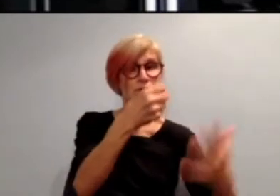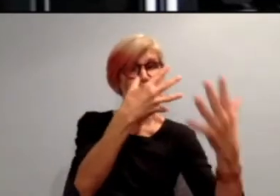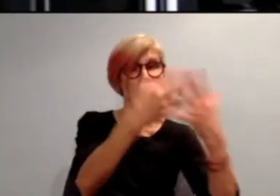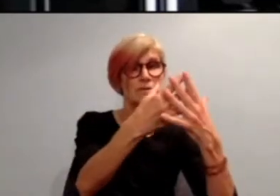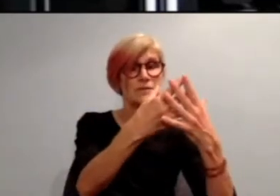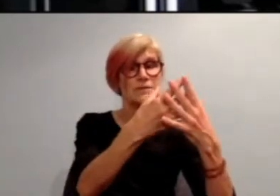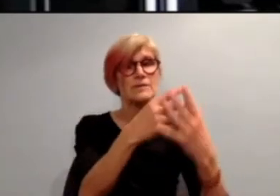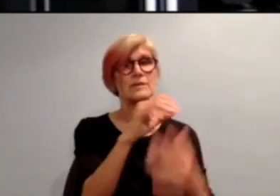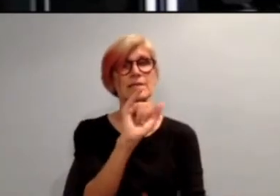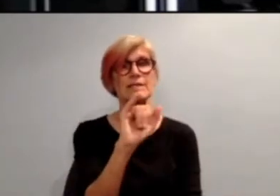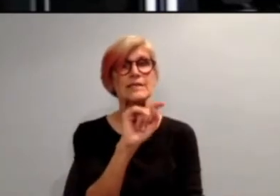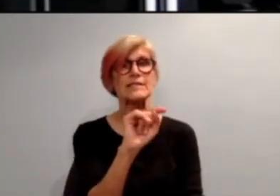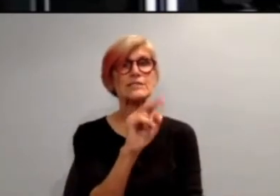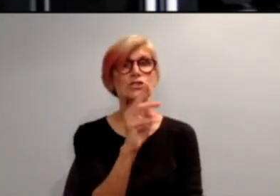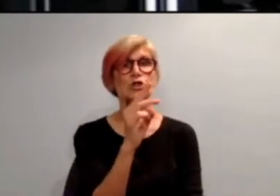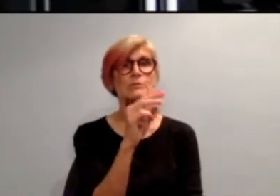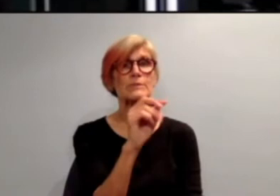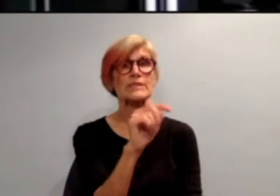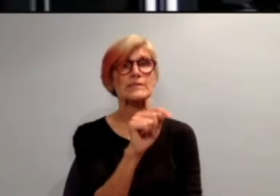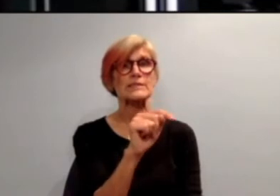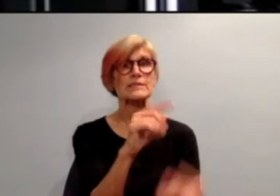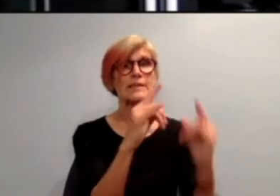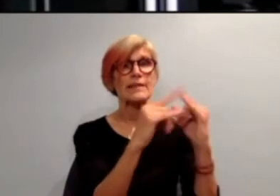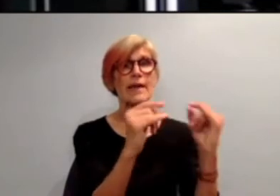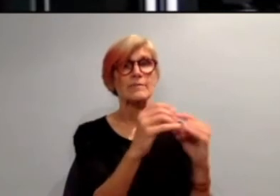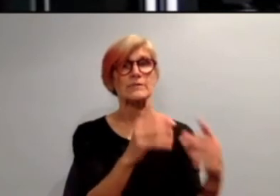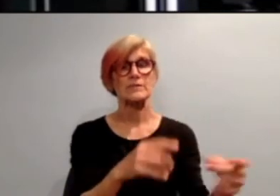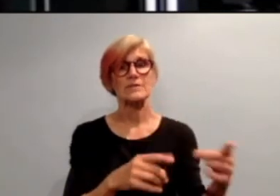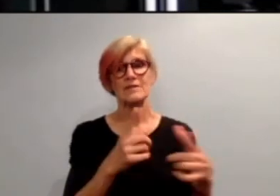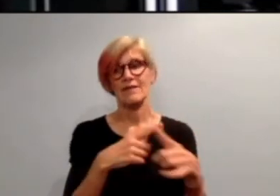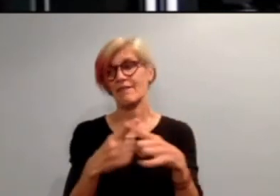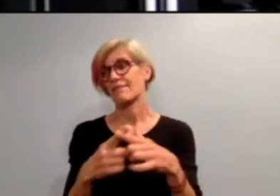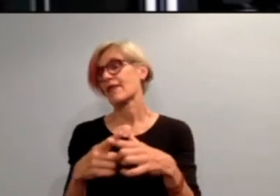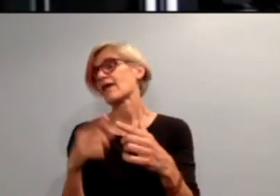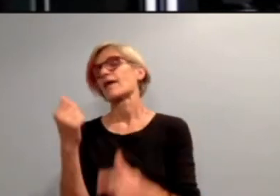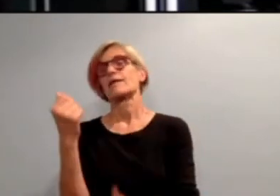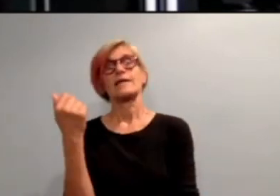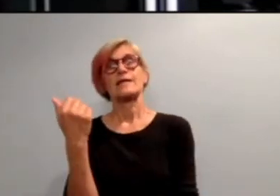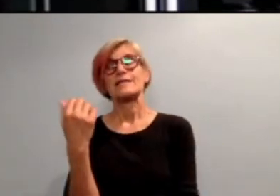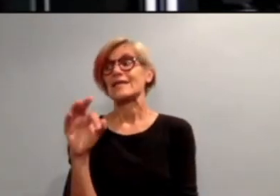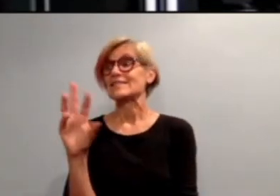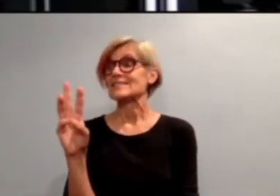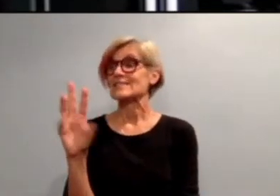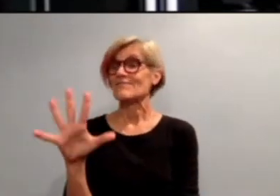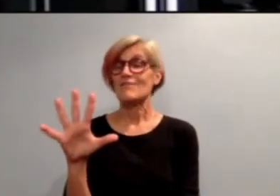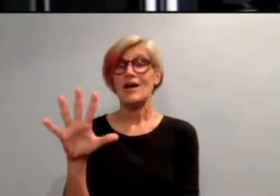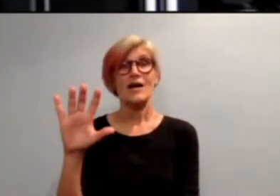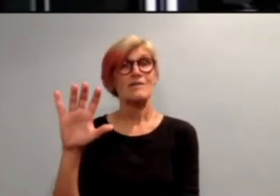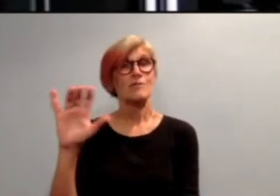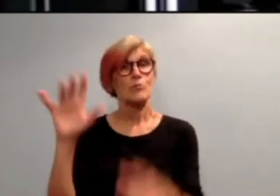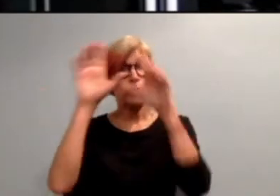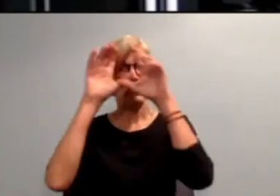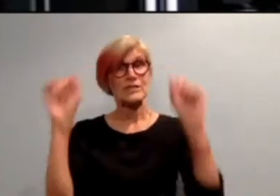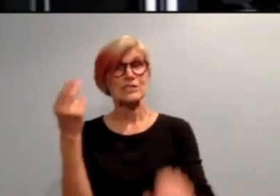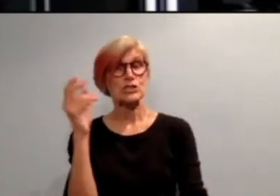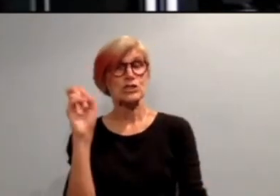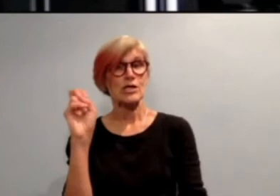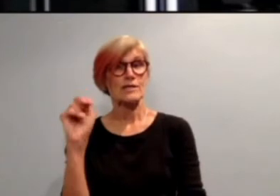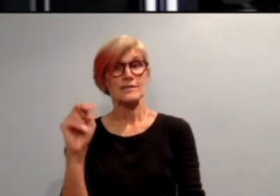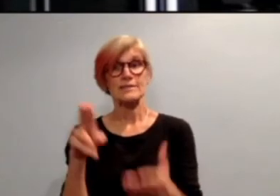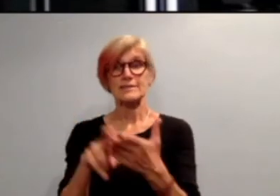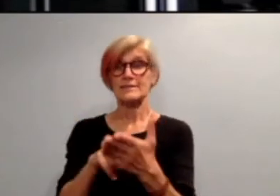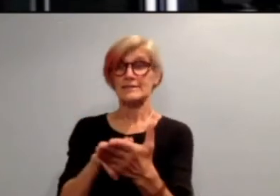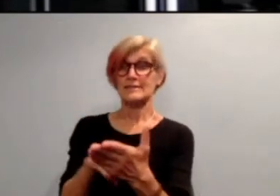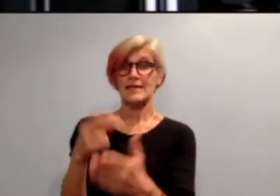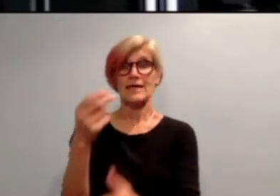in 1965, President Johnson signed the HART Act, which was celebrated at the time for opening immigration to